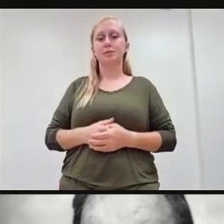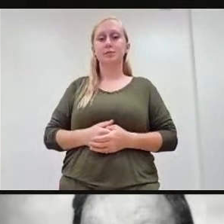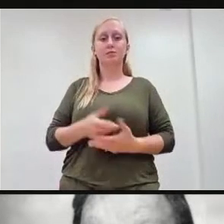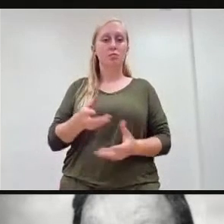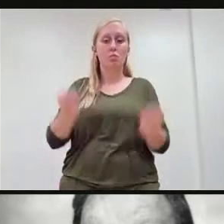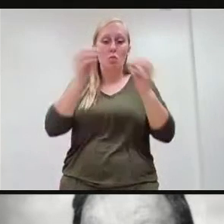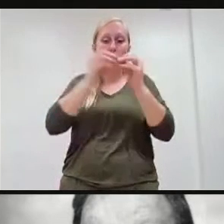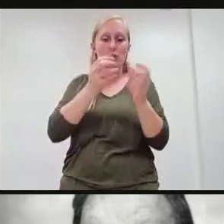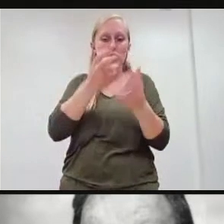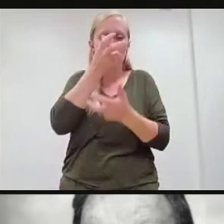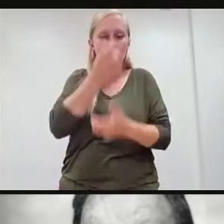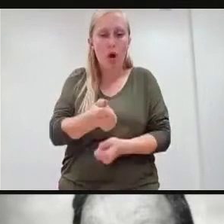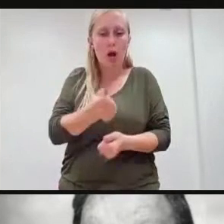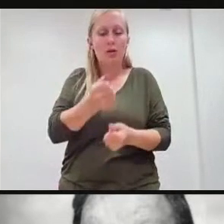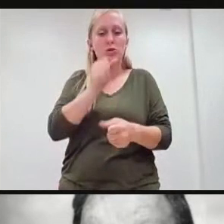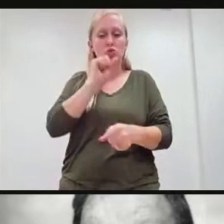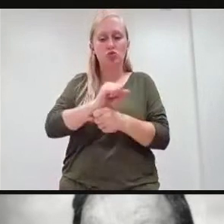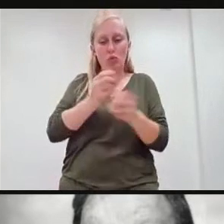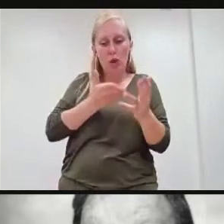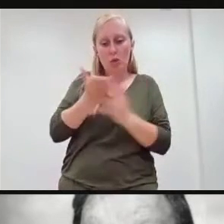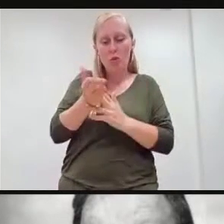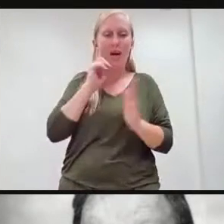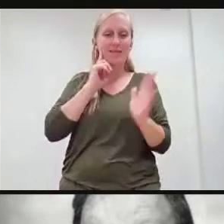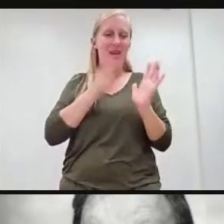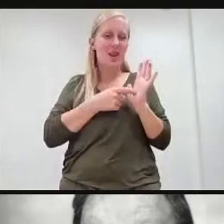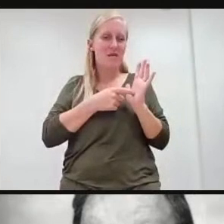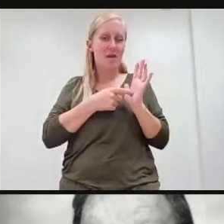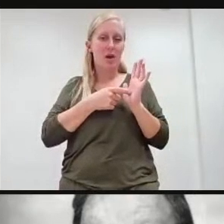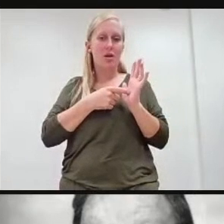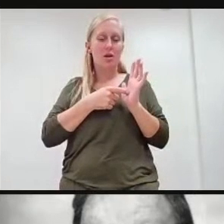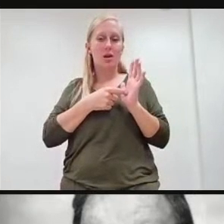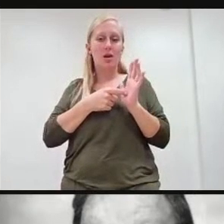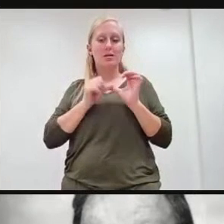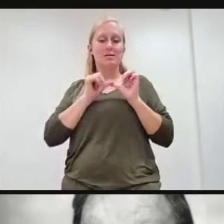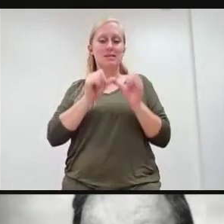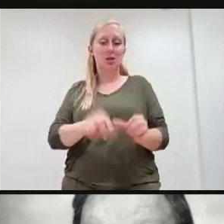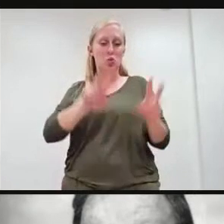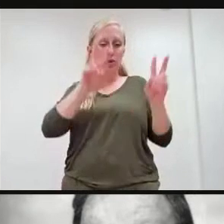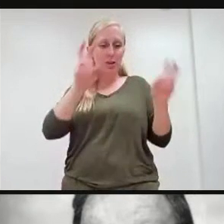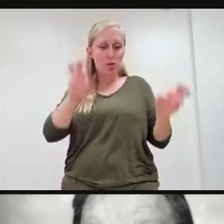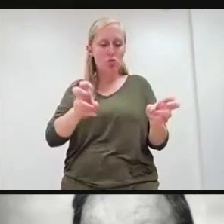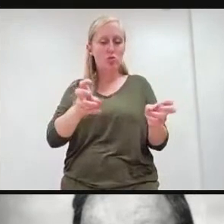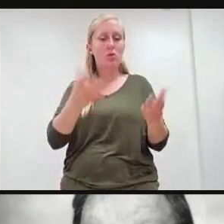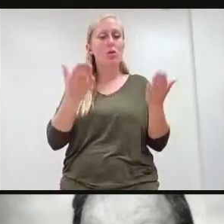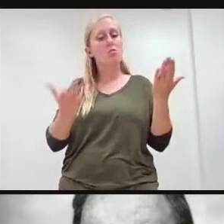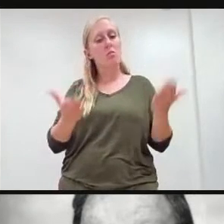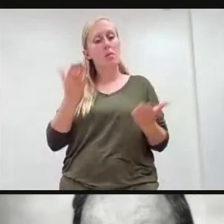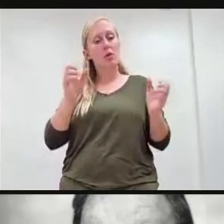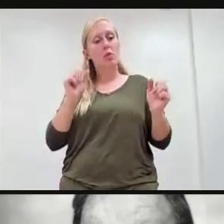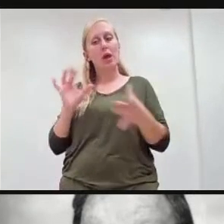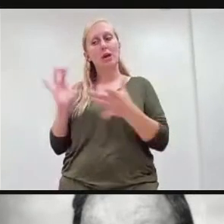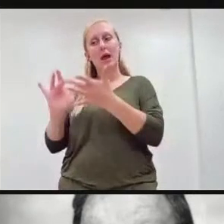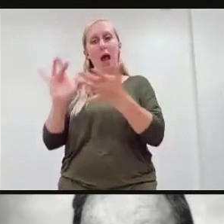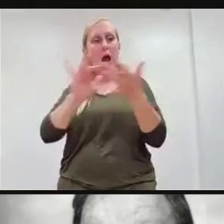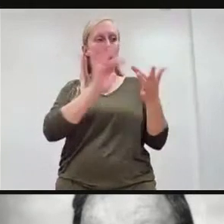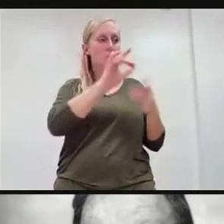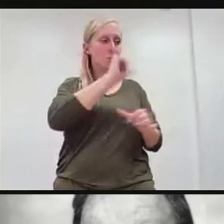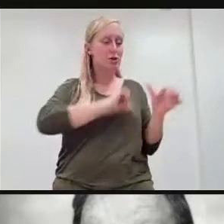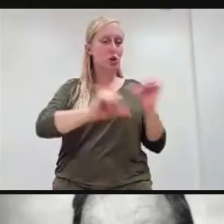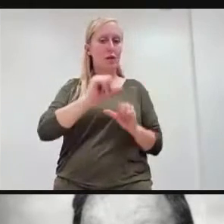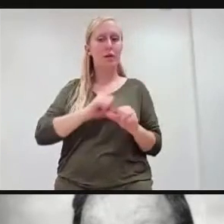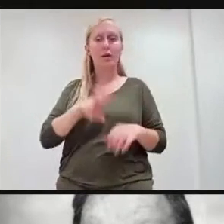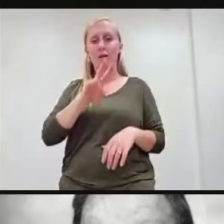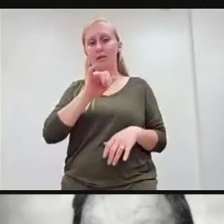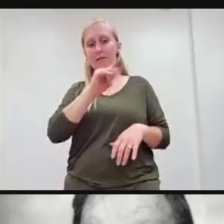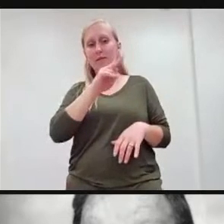trust to work through. We've identified continued issues, and I think hopefully we can reach out to one another.